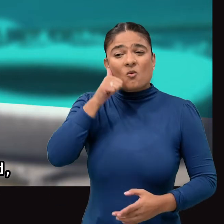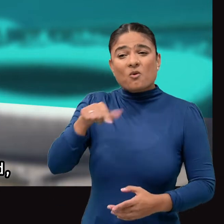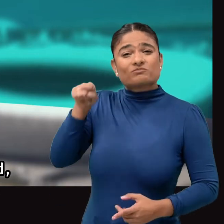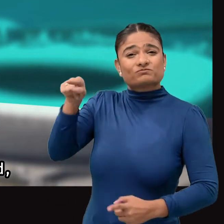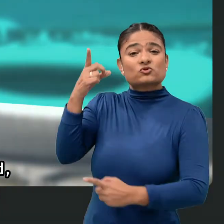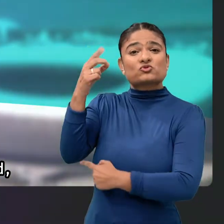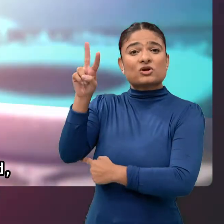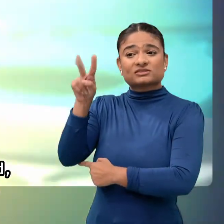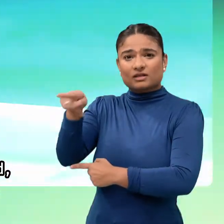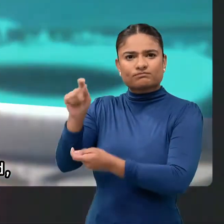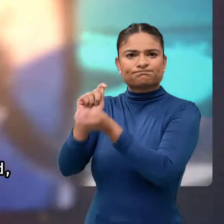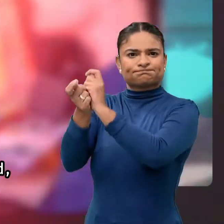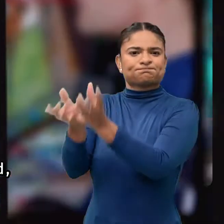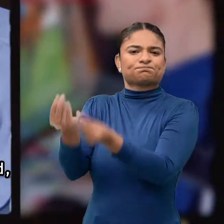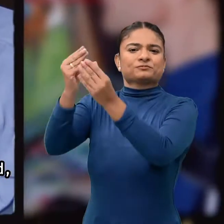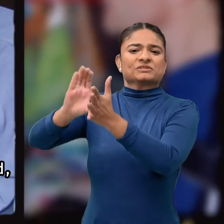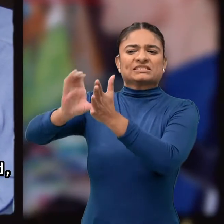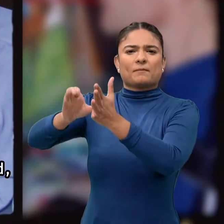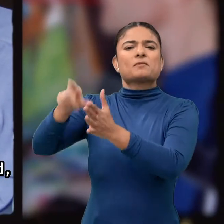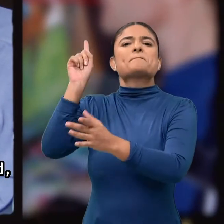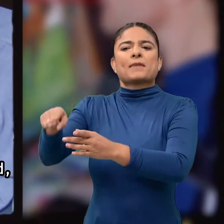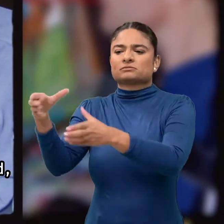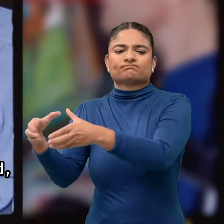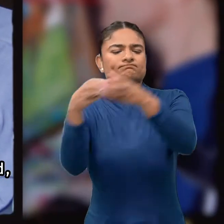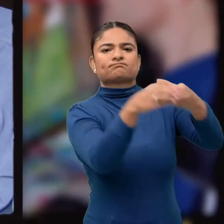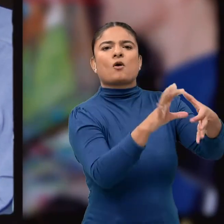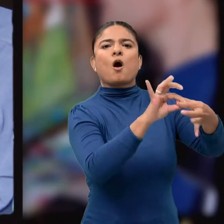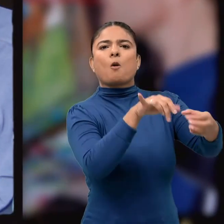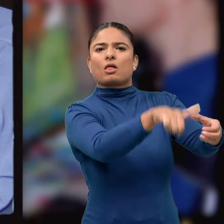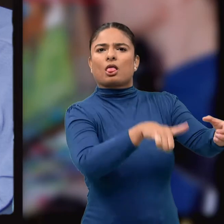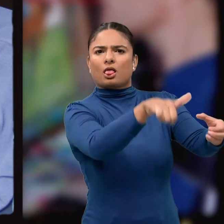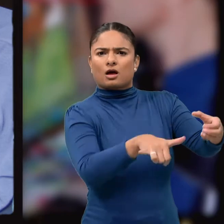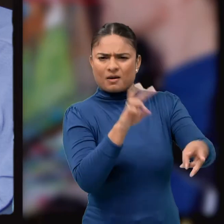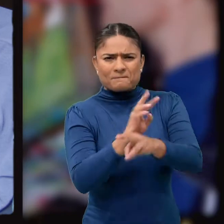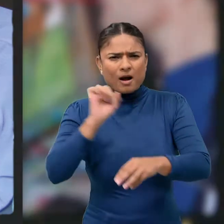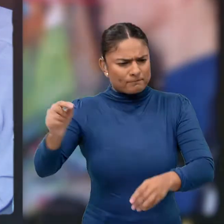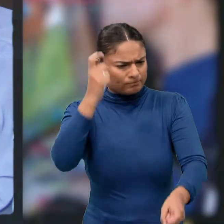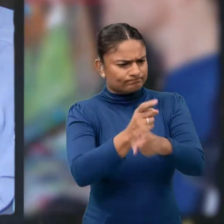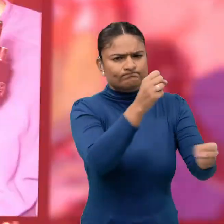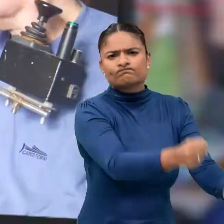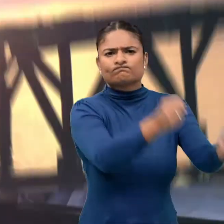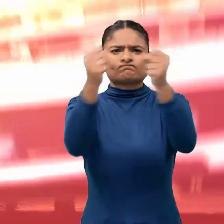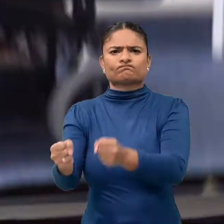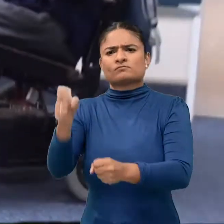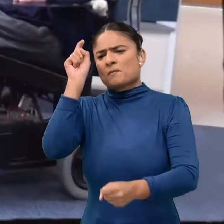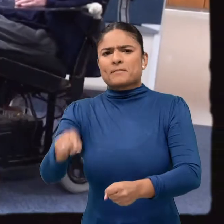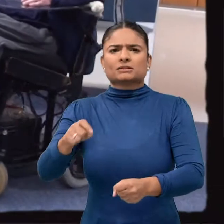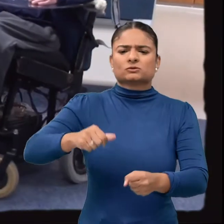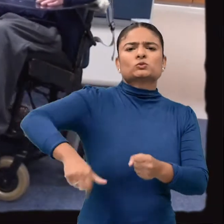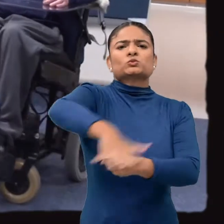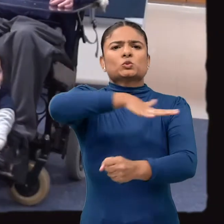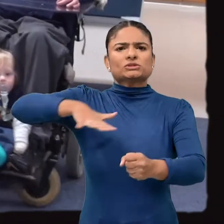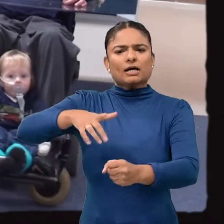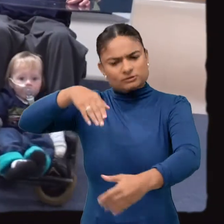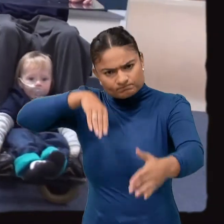When Dr. Vic McKinney became disabled, he was told to go live in a home. His mother refused, and he has fought to be included in